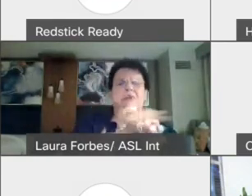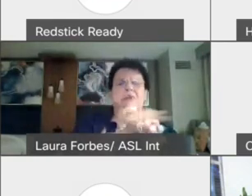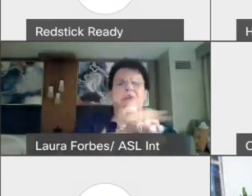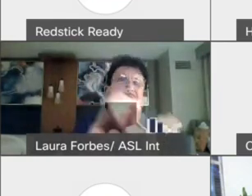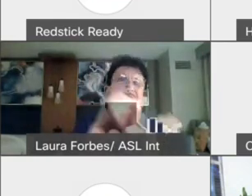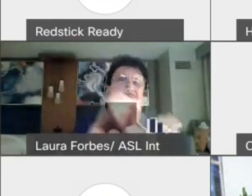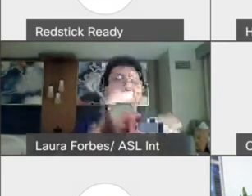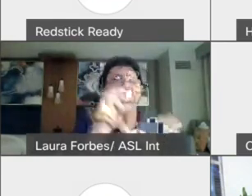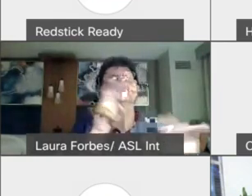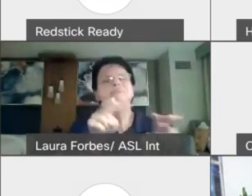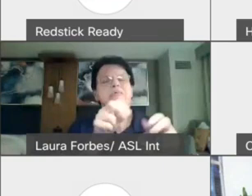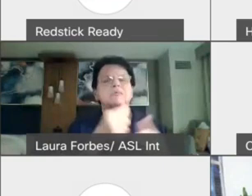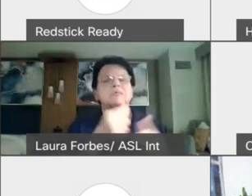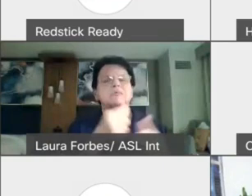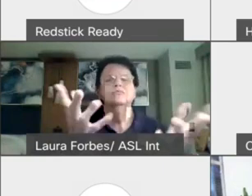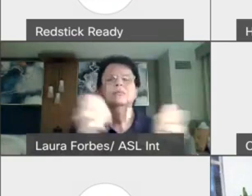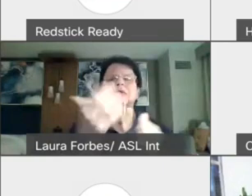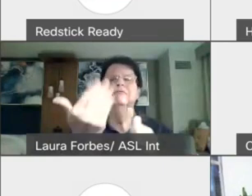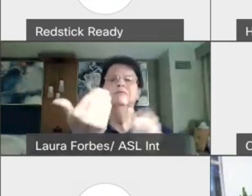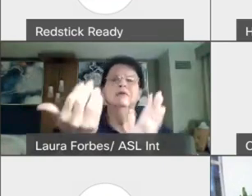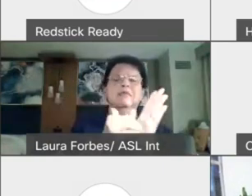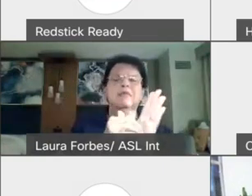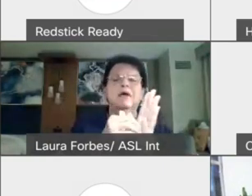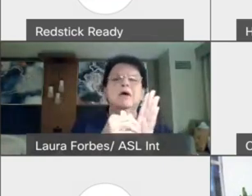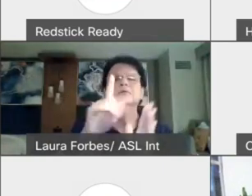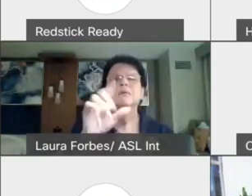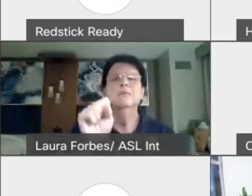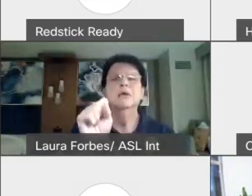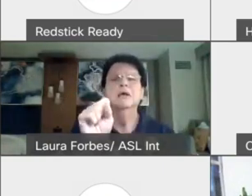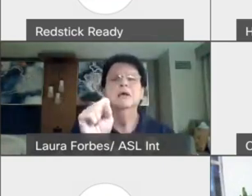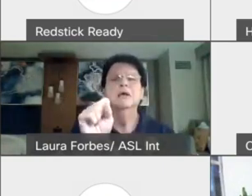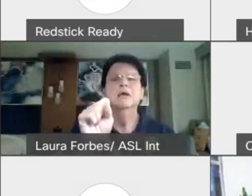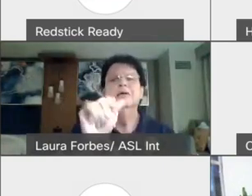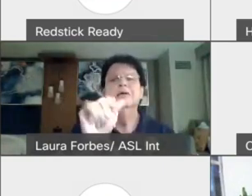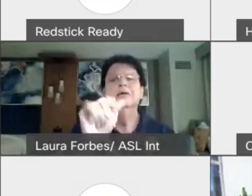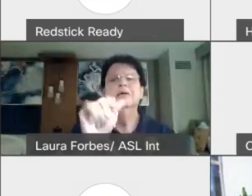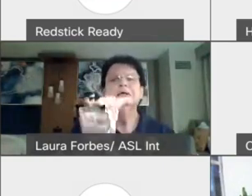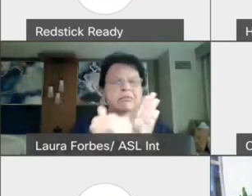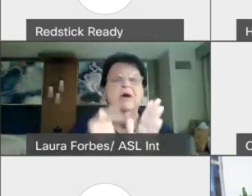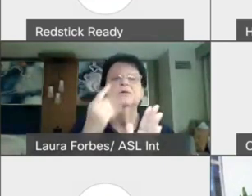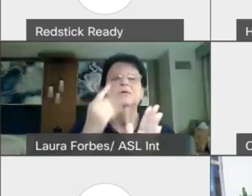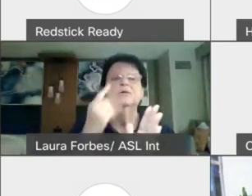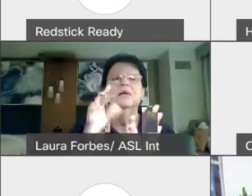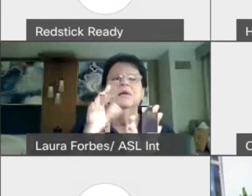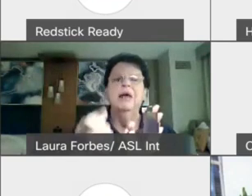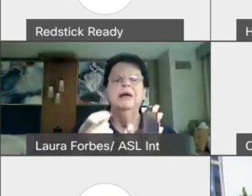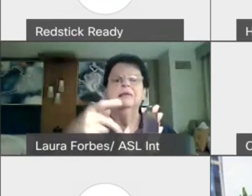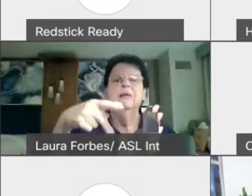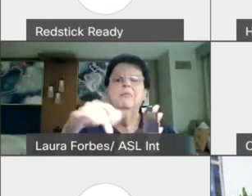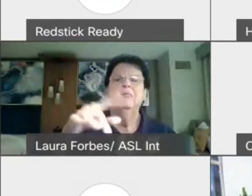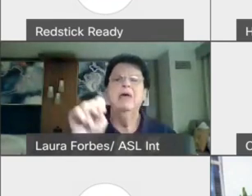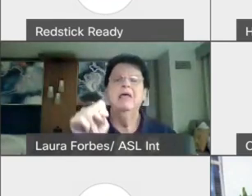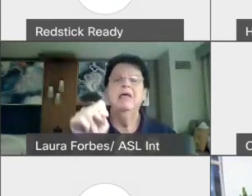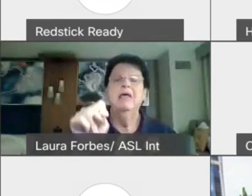we distributed 15,000 meals, thousands of bags of ice and pear pallets of water. We exchanged